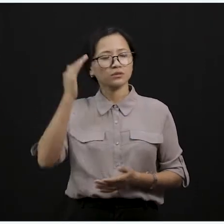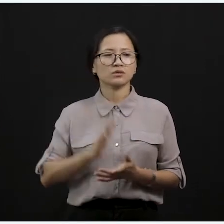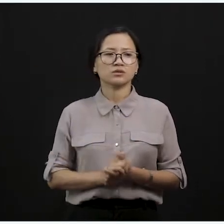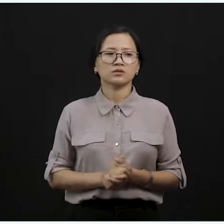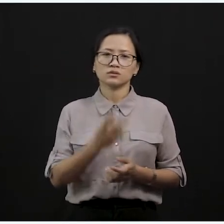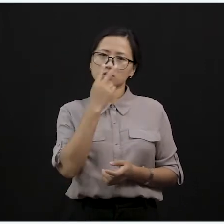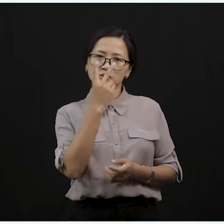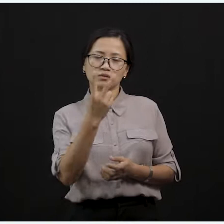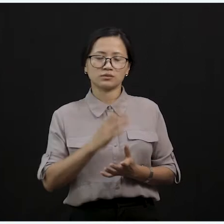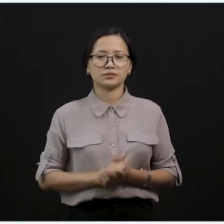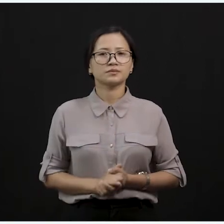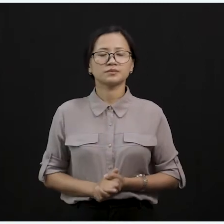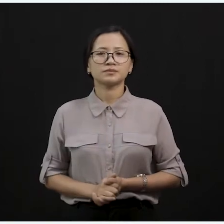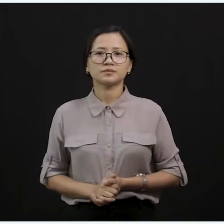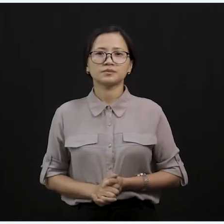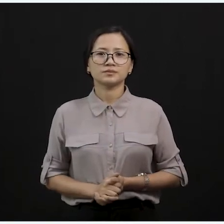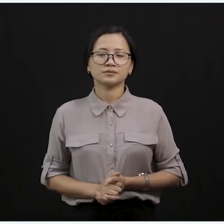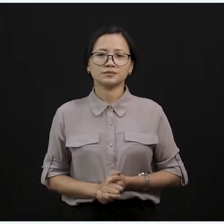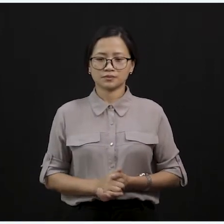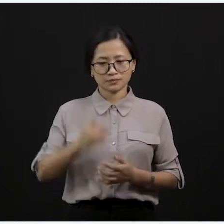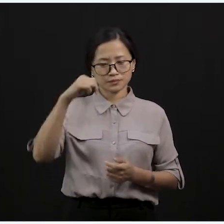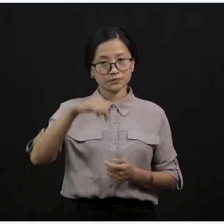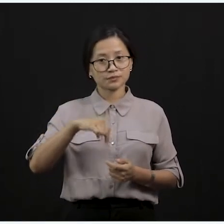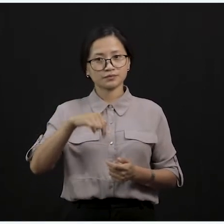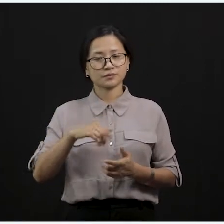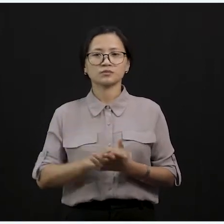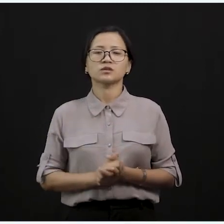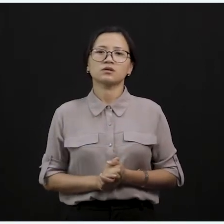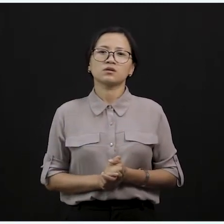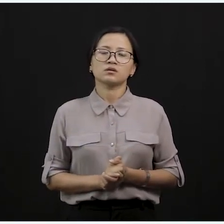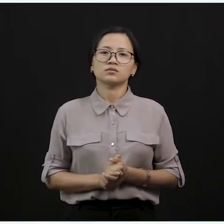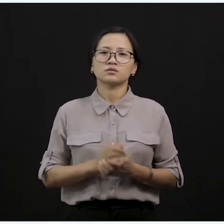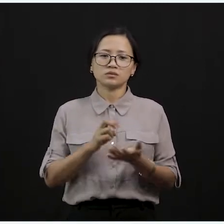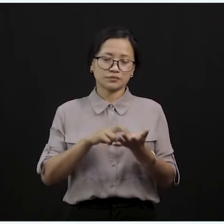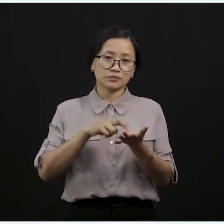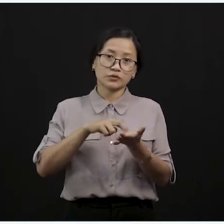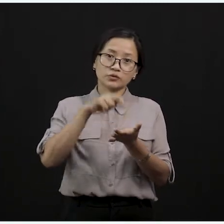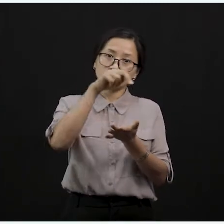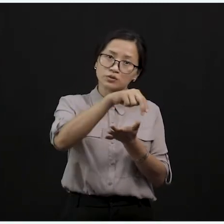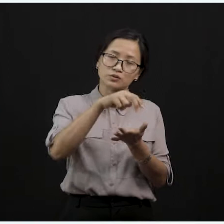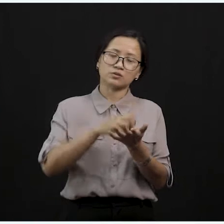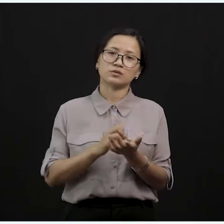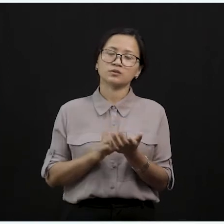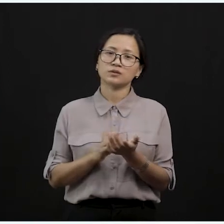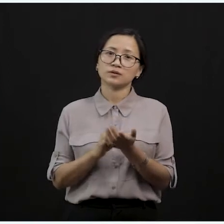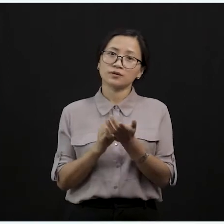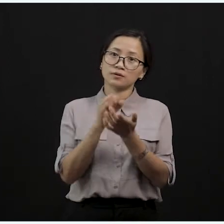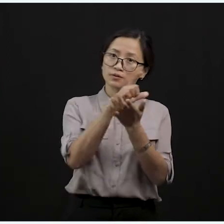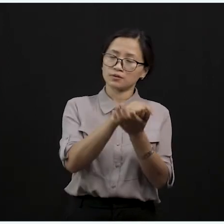he was observing them. So now, the grasshopper told the